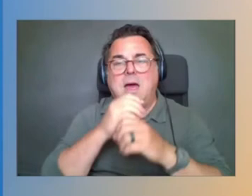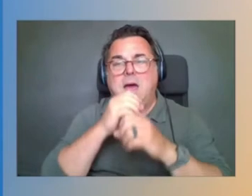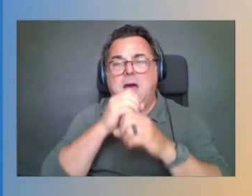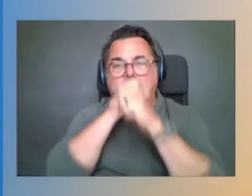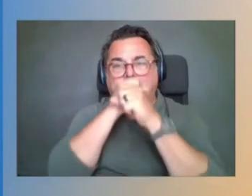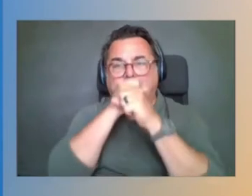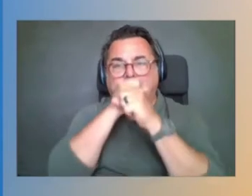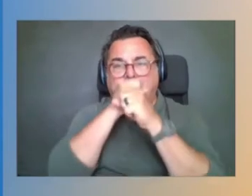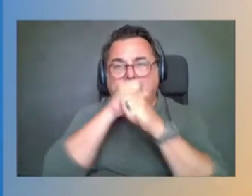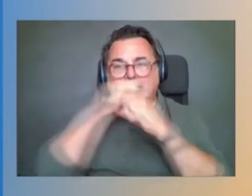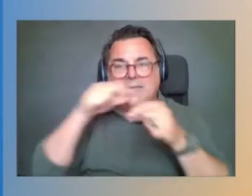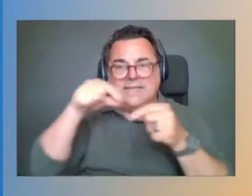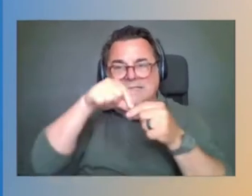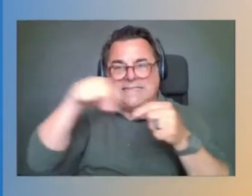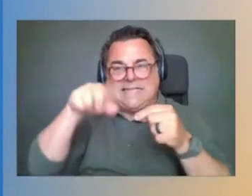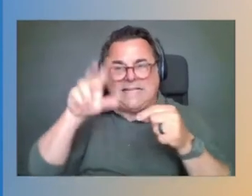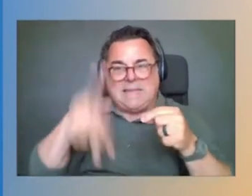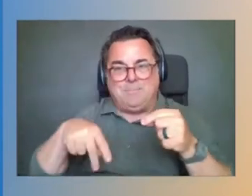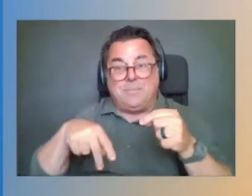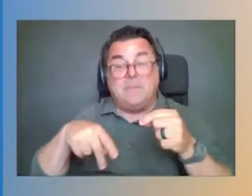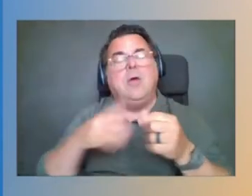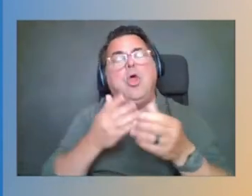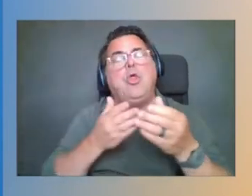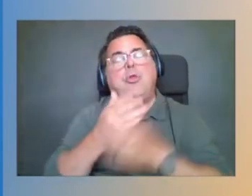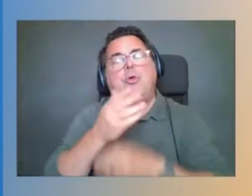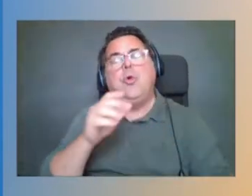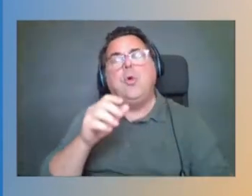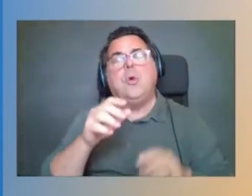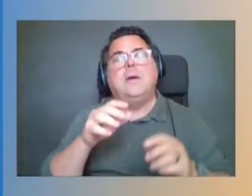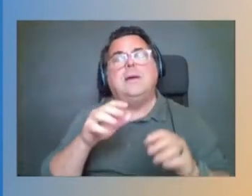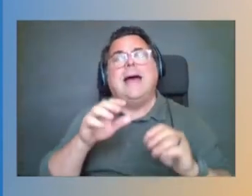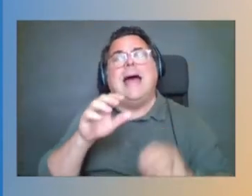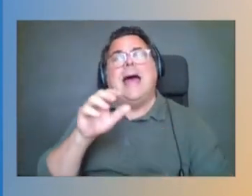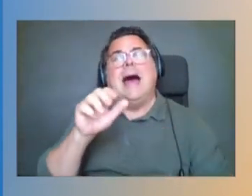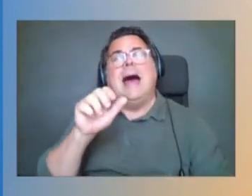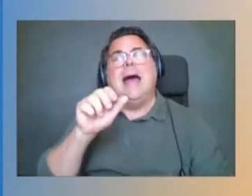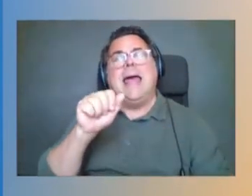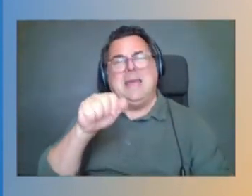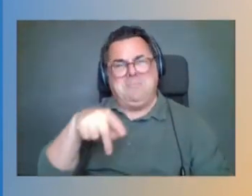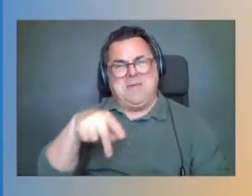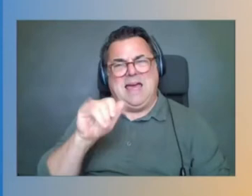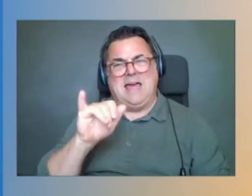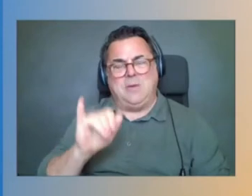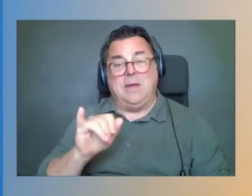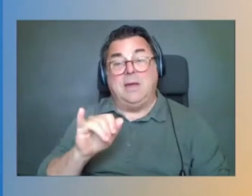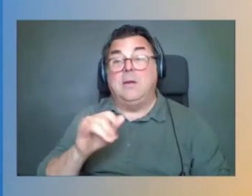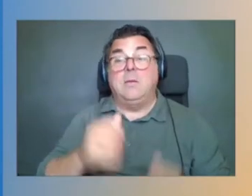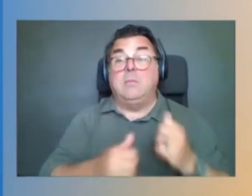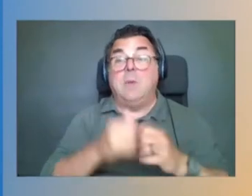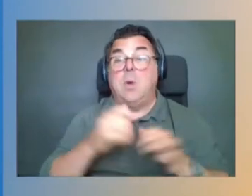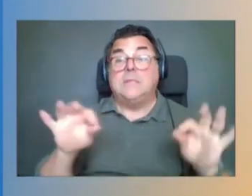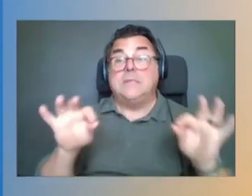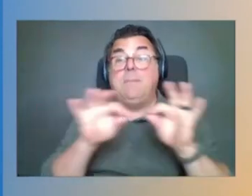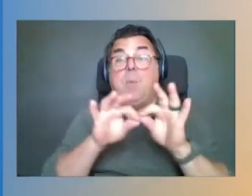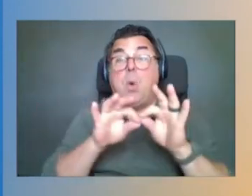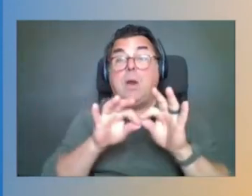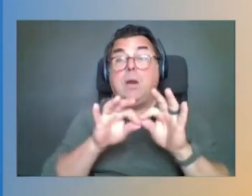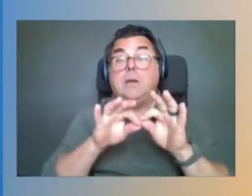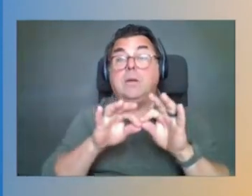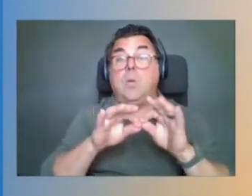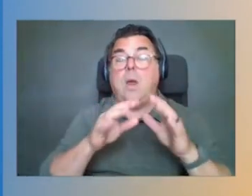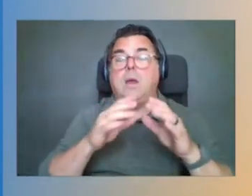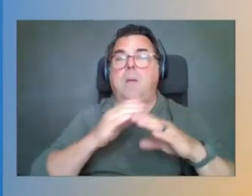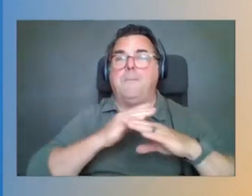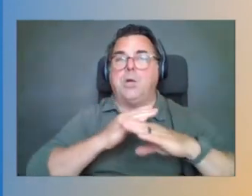it through defined APIs. And this is really important because ultimately in EC2, the most important thing we do is protect customers' data. And